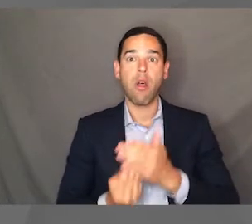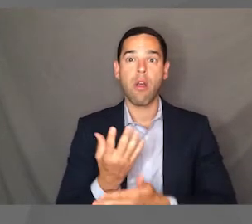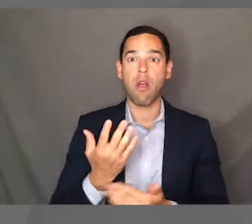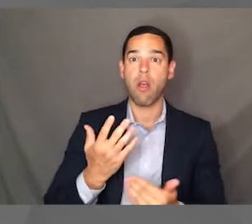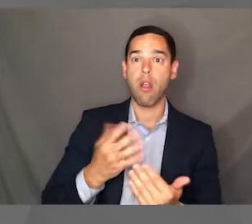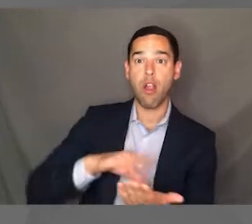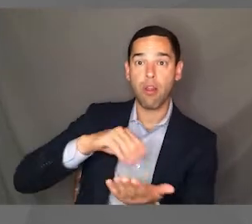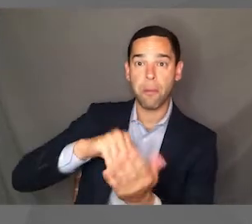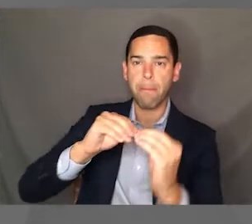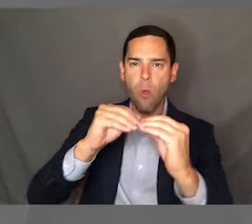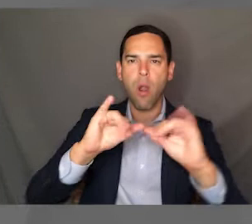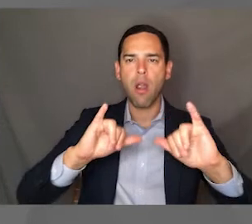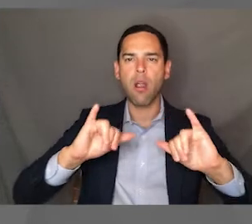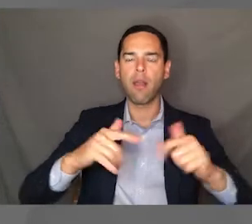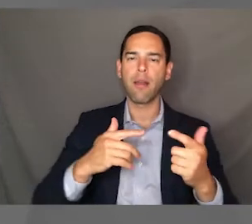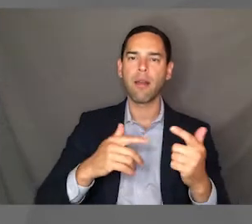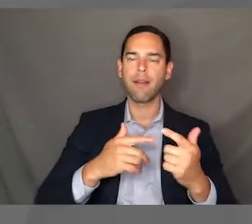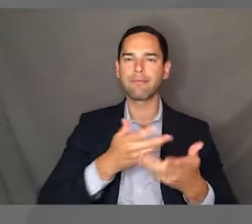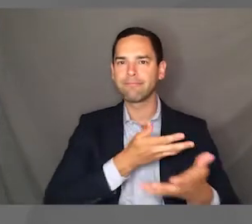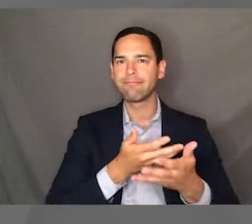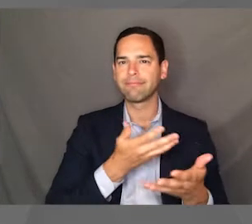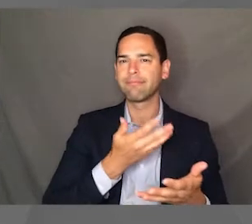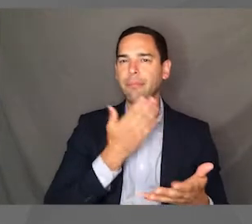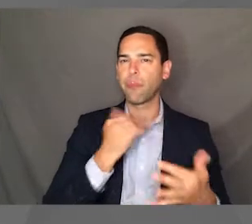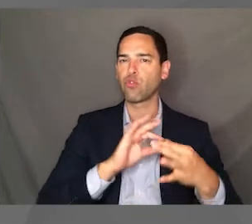wasn't necessarily there before. And then